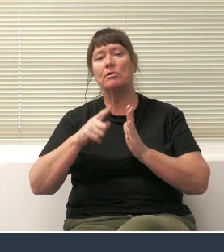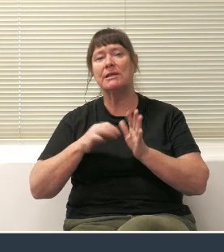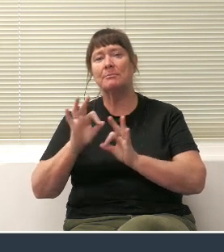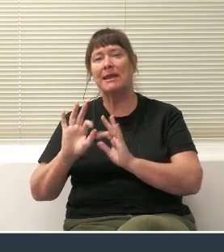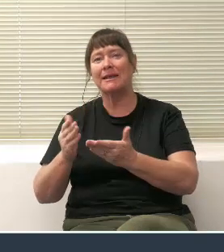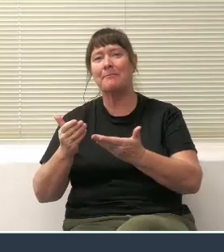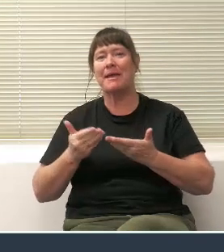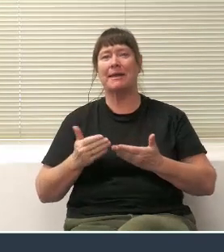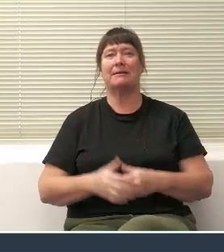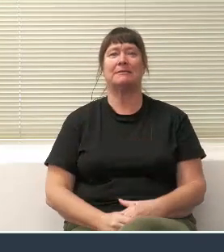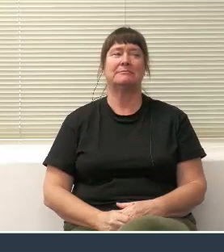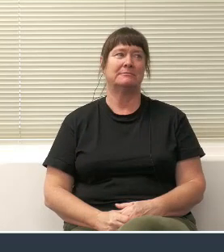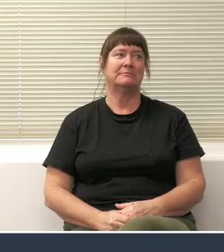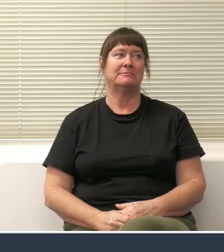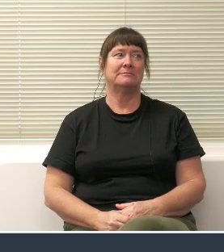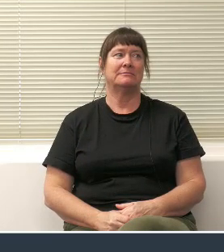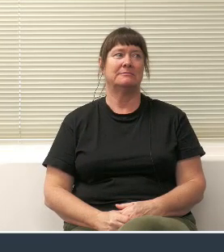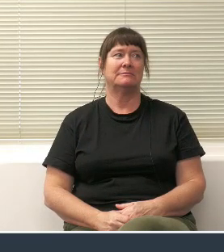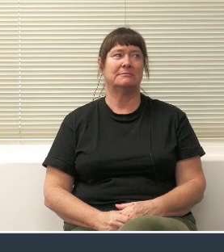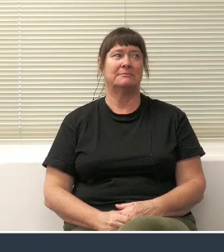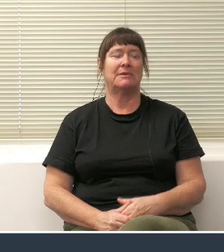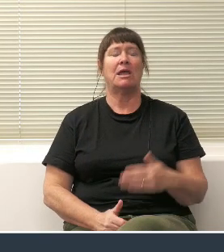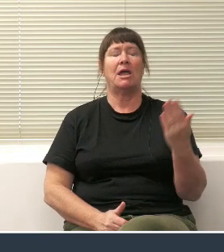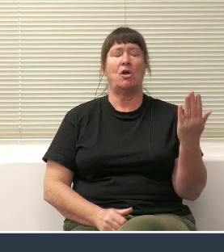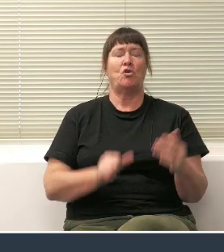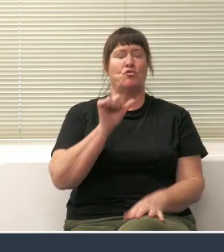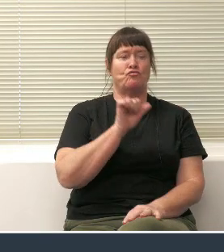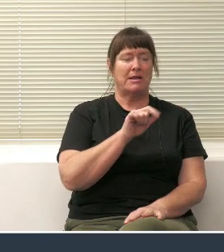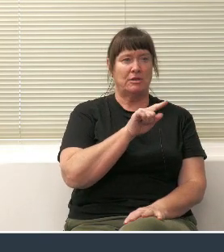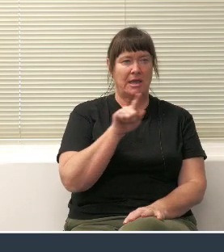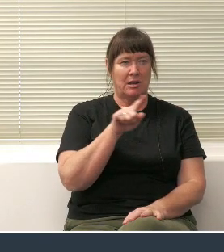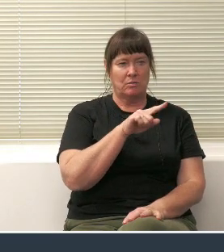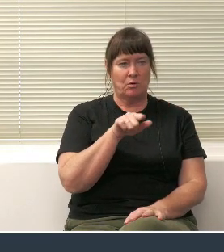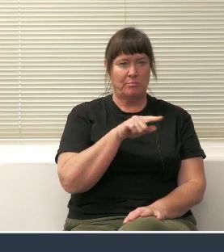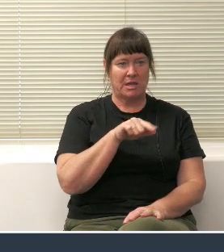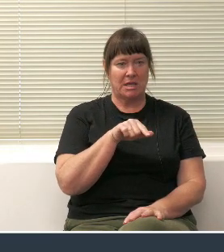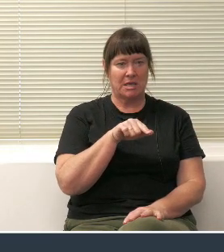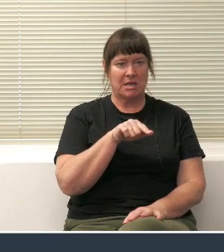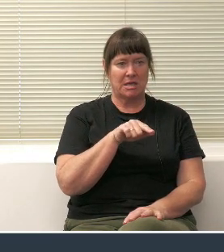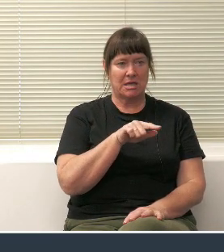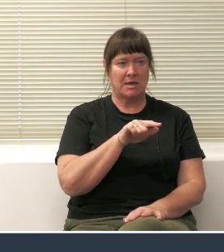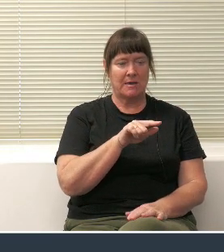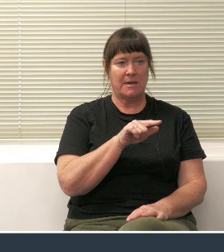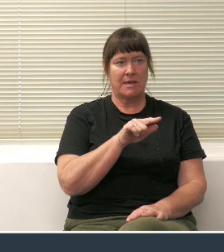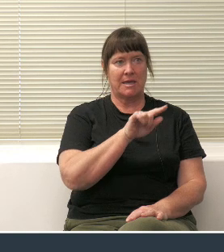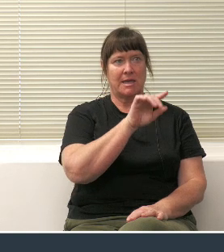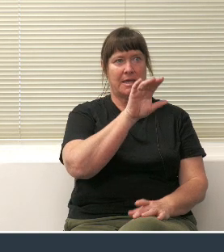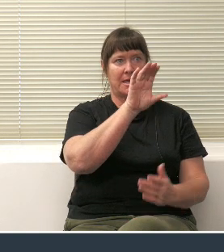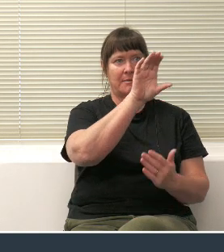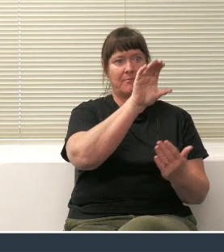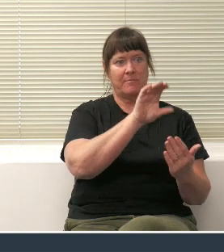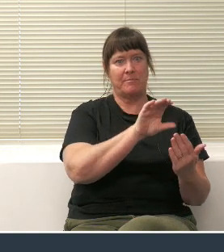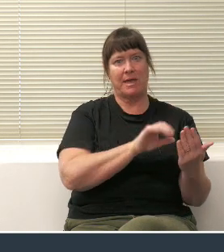Yeah. So so that's part Kinda 6.